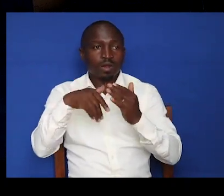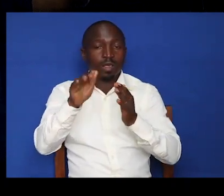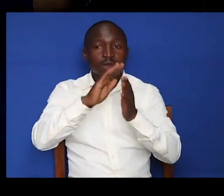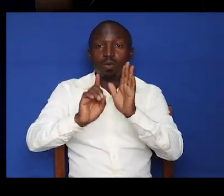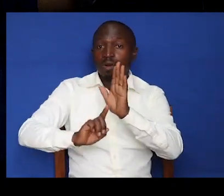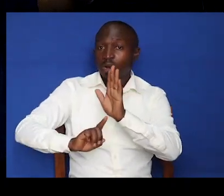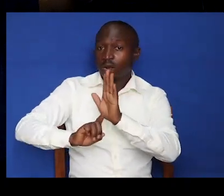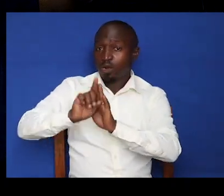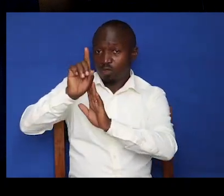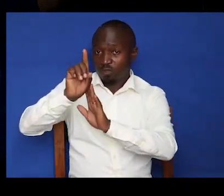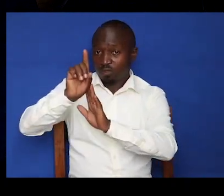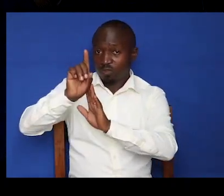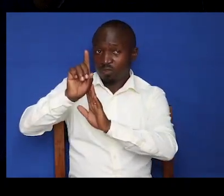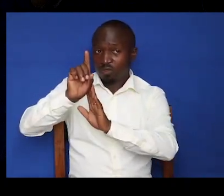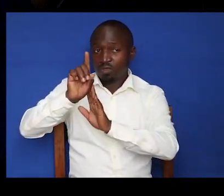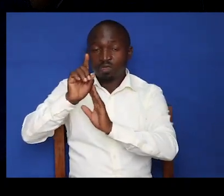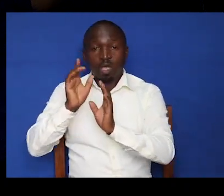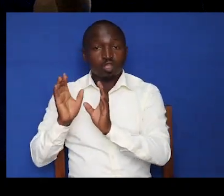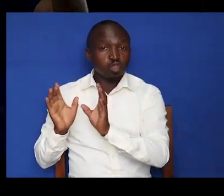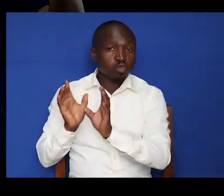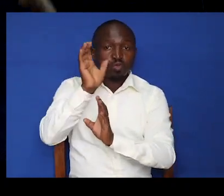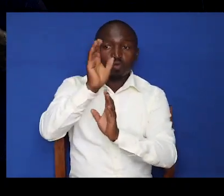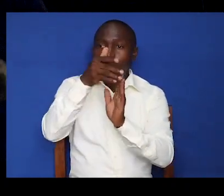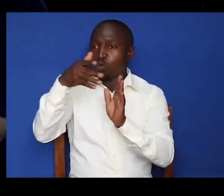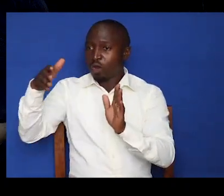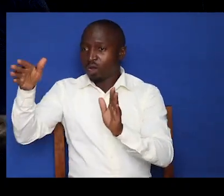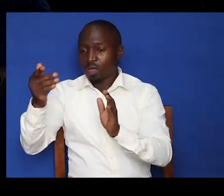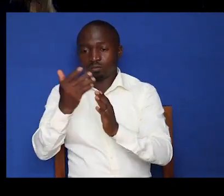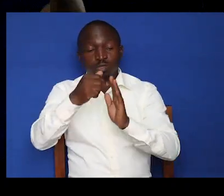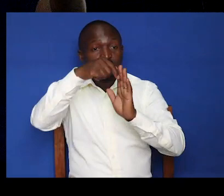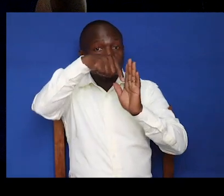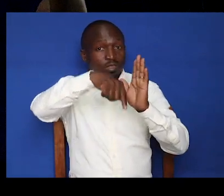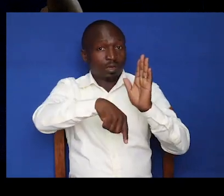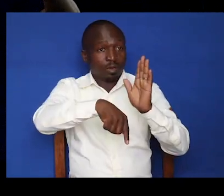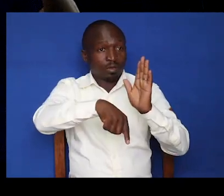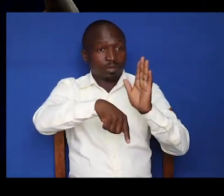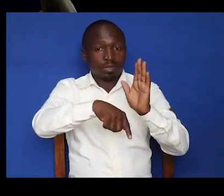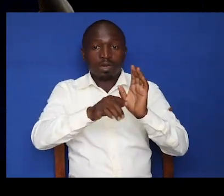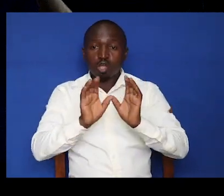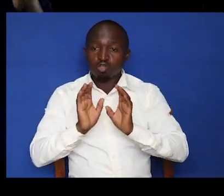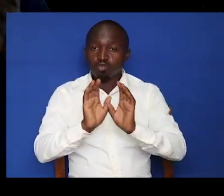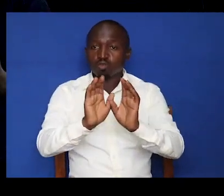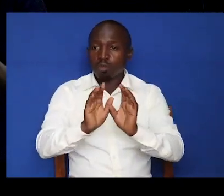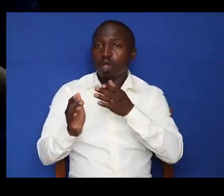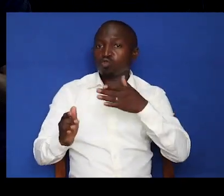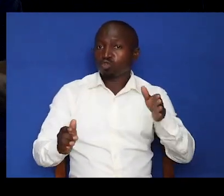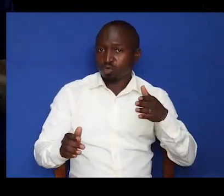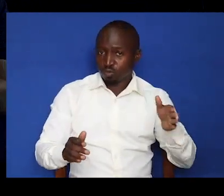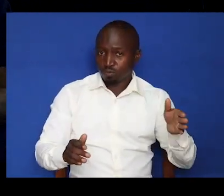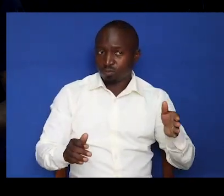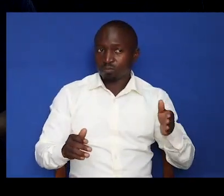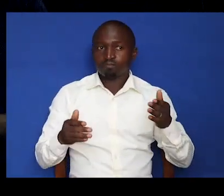northern hemisphere deflected to right, while in the southern hemisphere deflected to left. It means, my